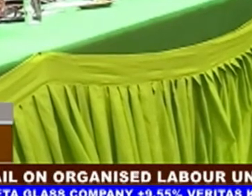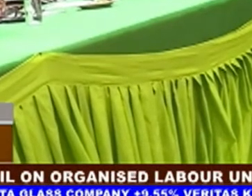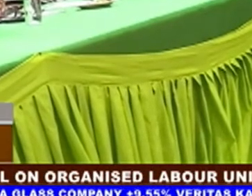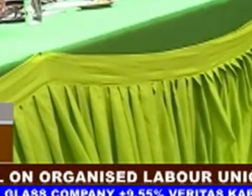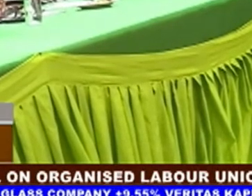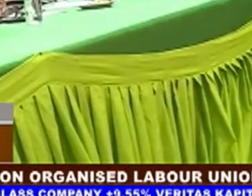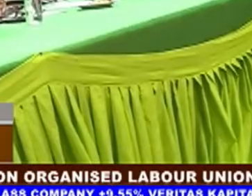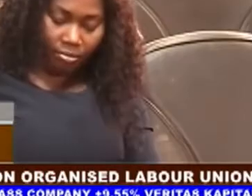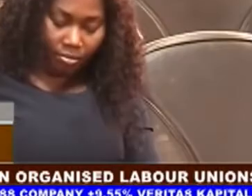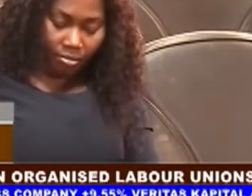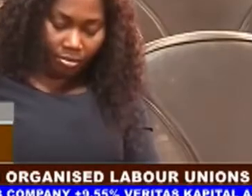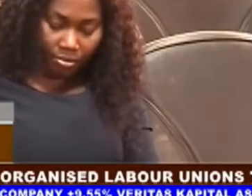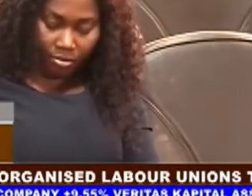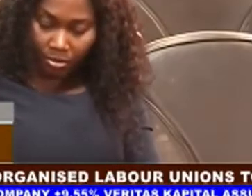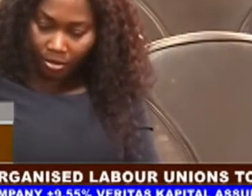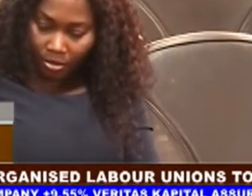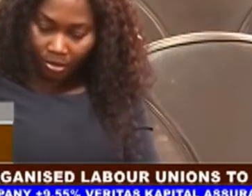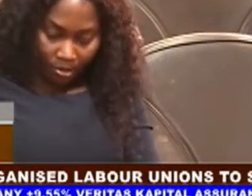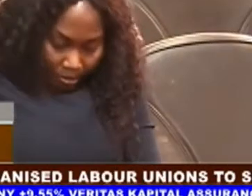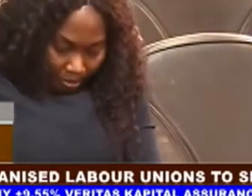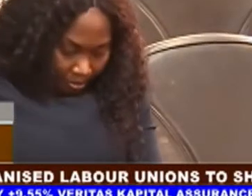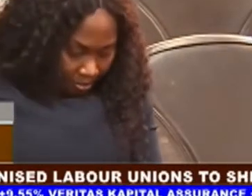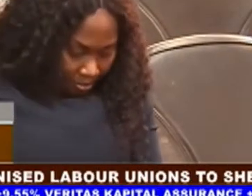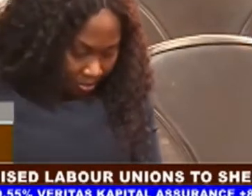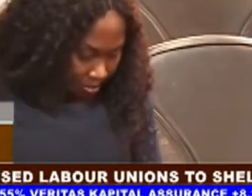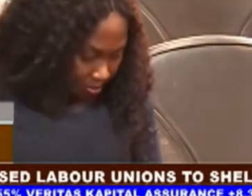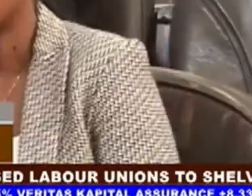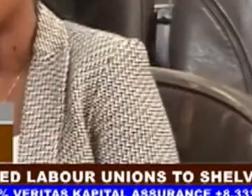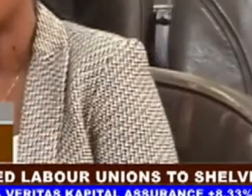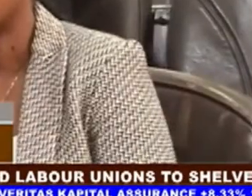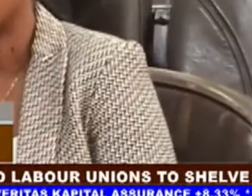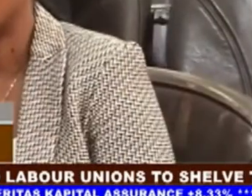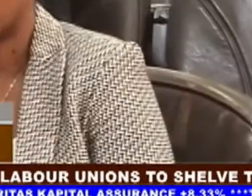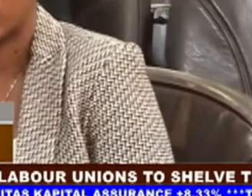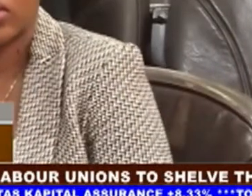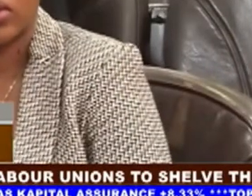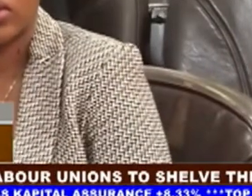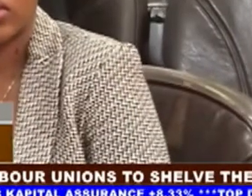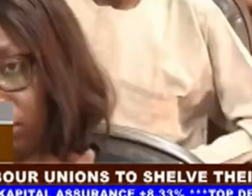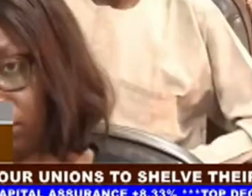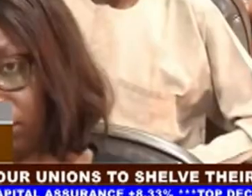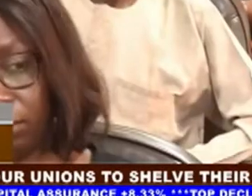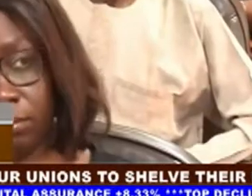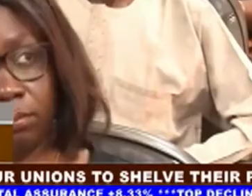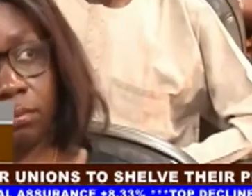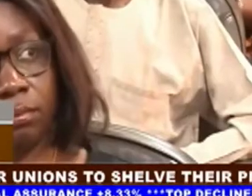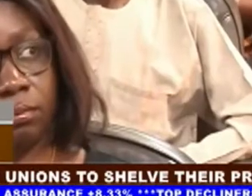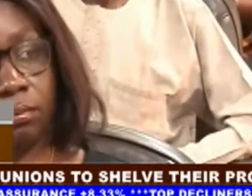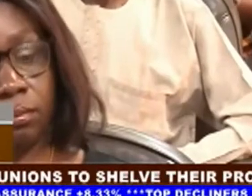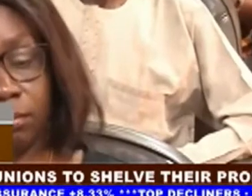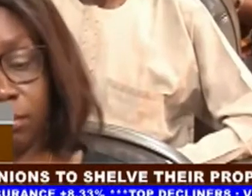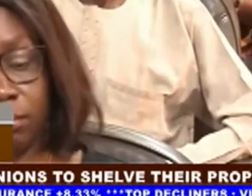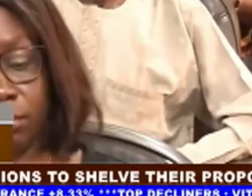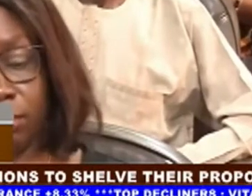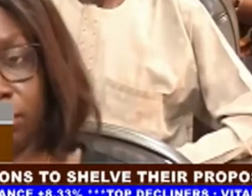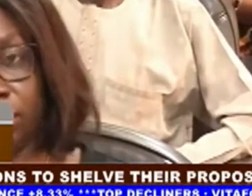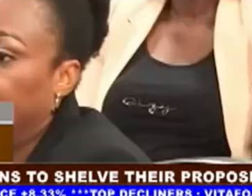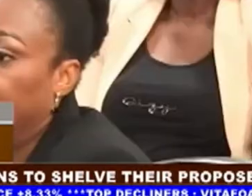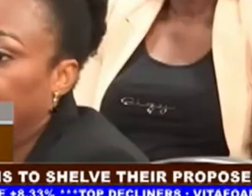Attorney General of the Federation and Minister of Justice, Latif Fagbemi, SAN, asserted that the event underscored the need for proactive disclosures